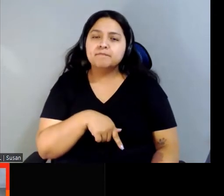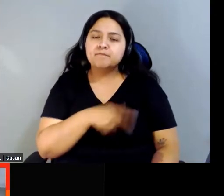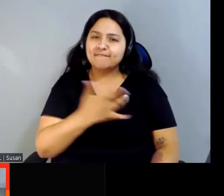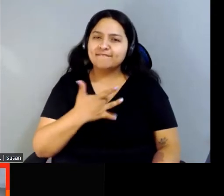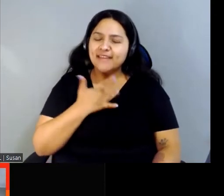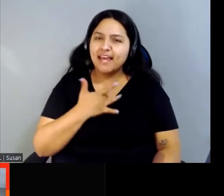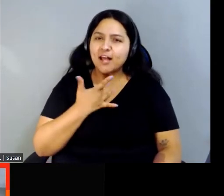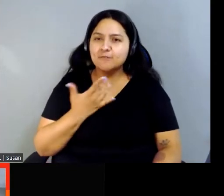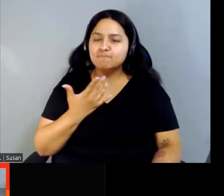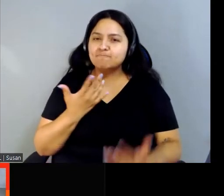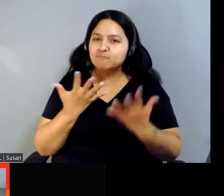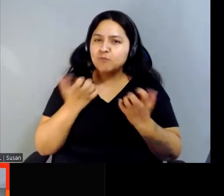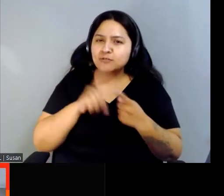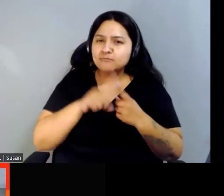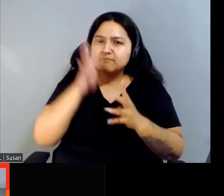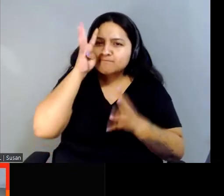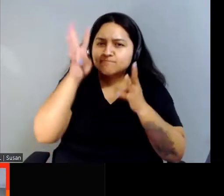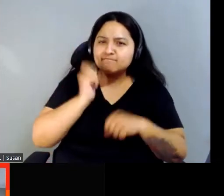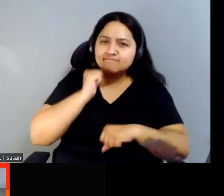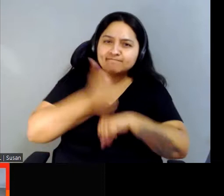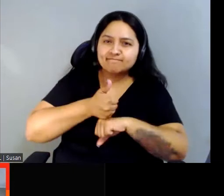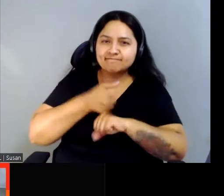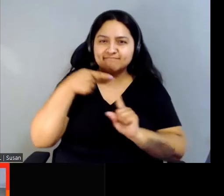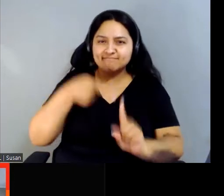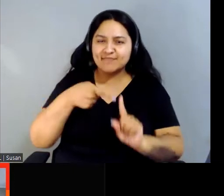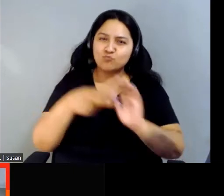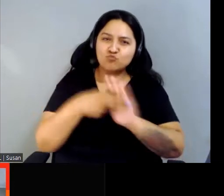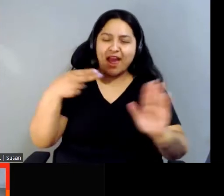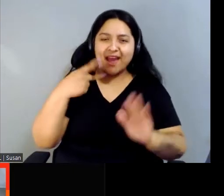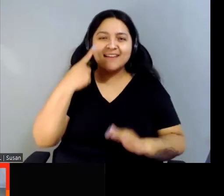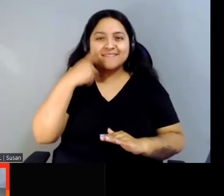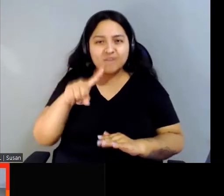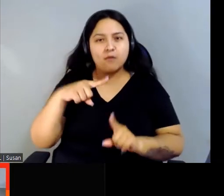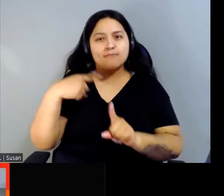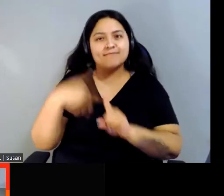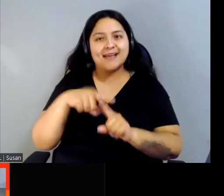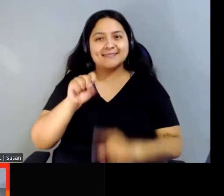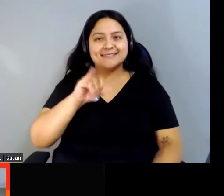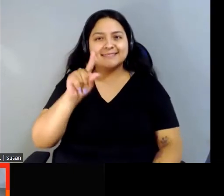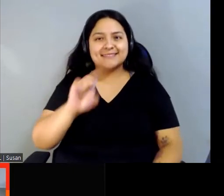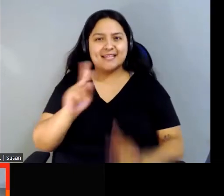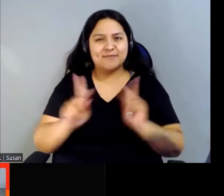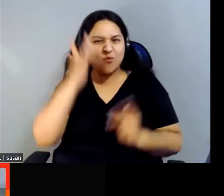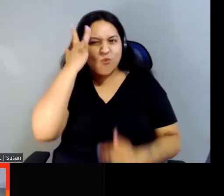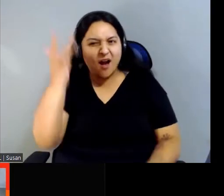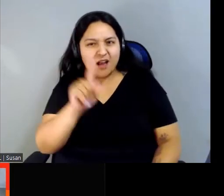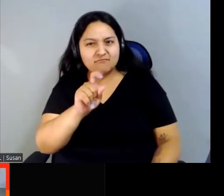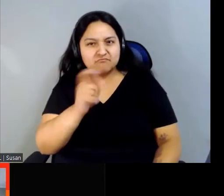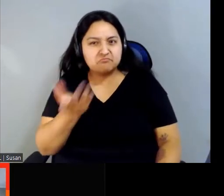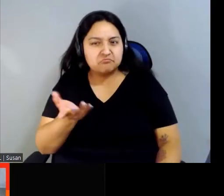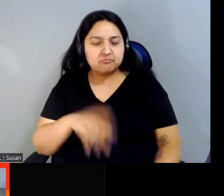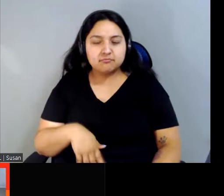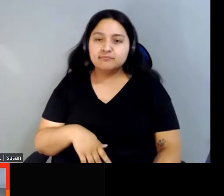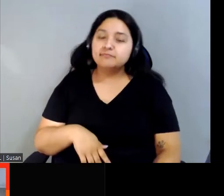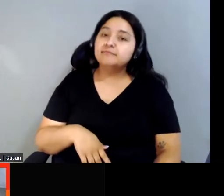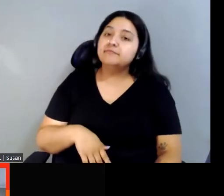this robes and loungewear brand for plus size folks? Well, I'm not a fashion